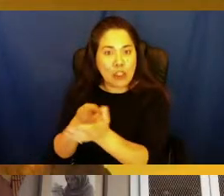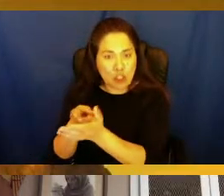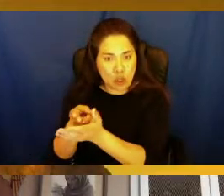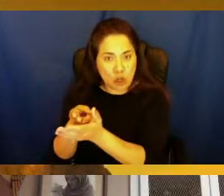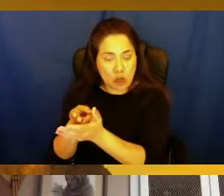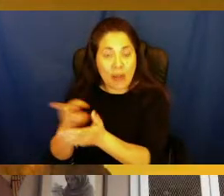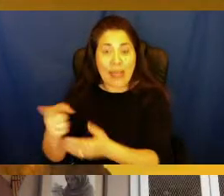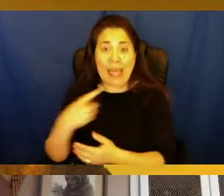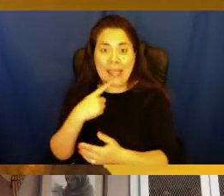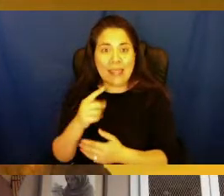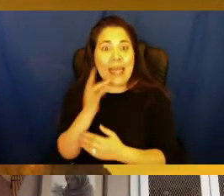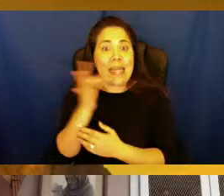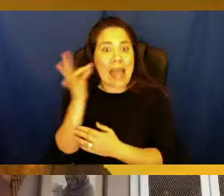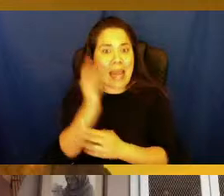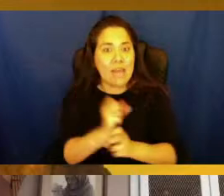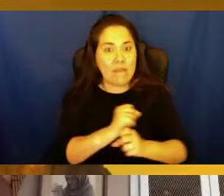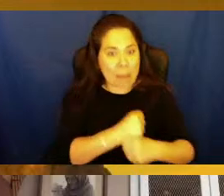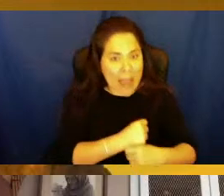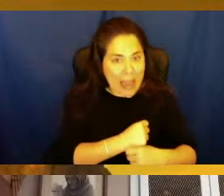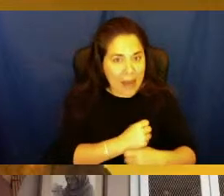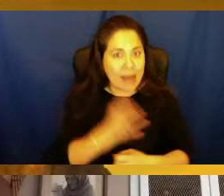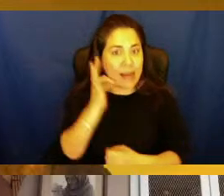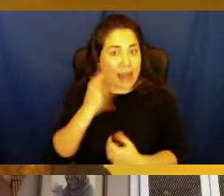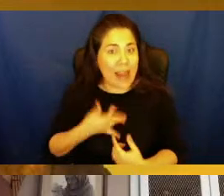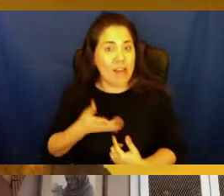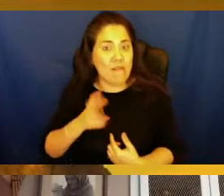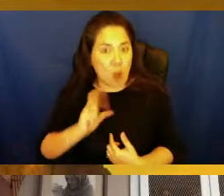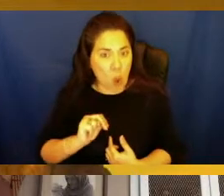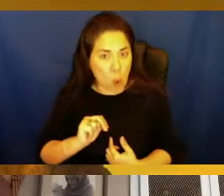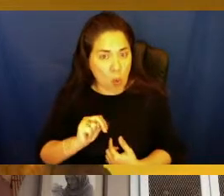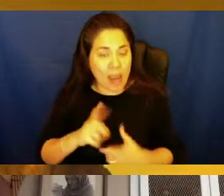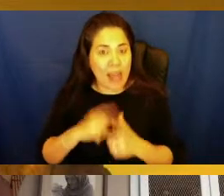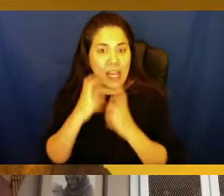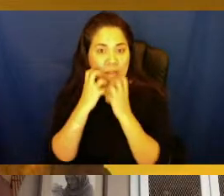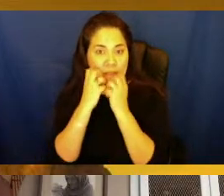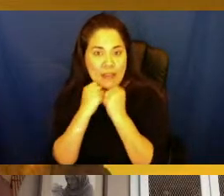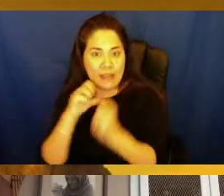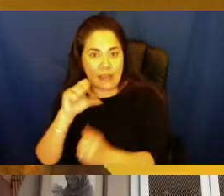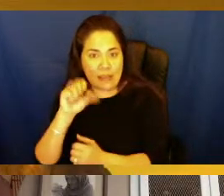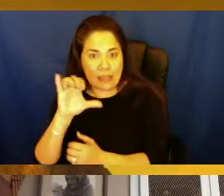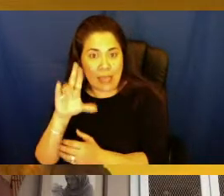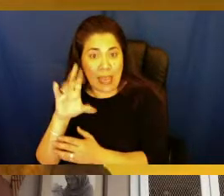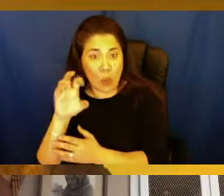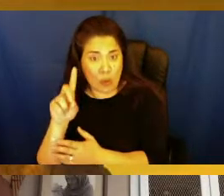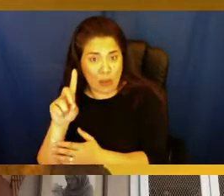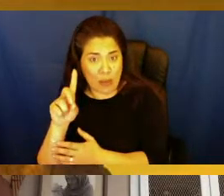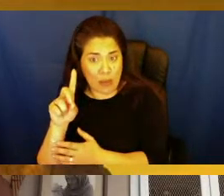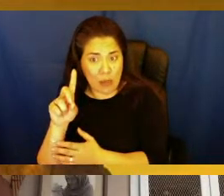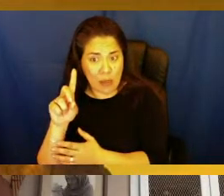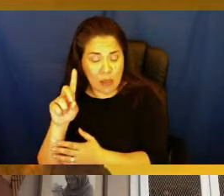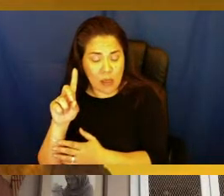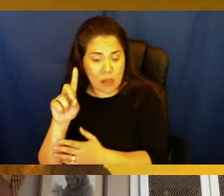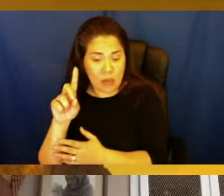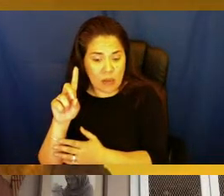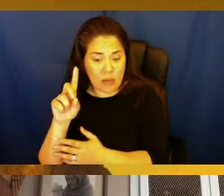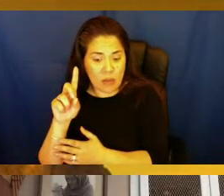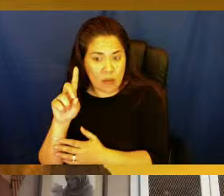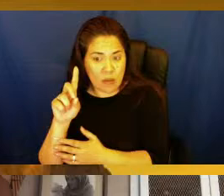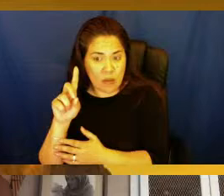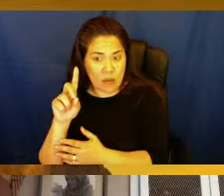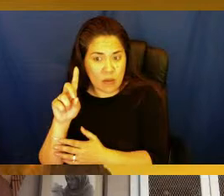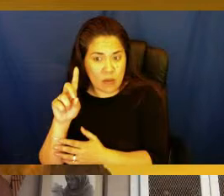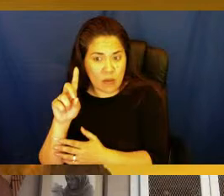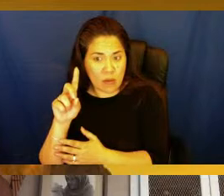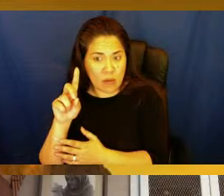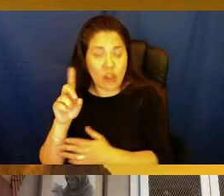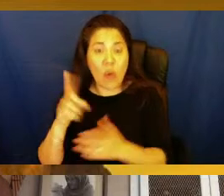native made, native owned, and is it sacred? So should you not purchase? Should you not buy this to just